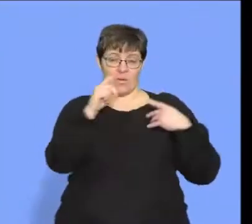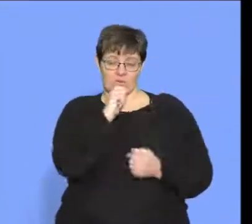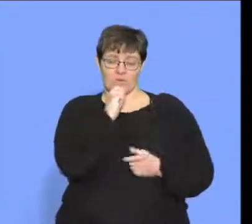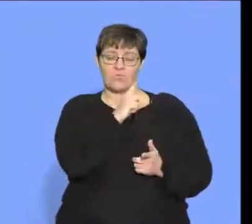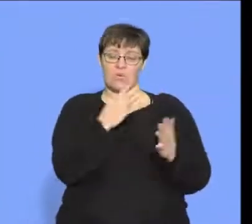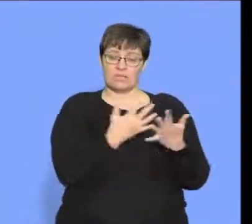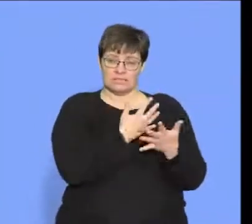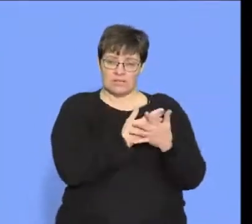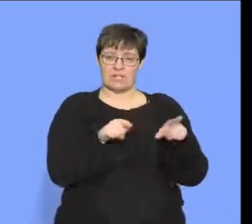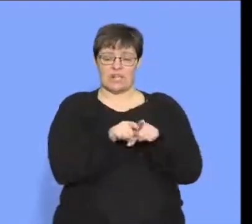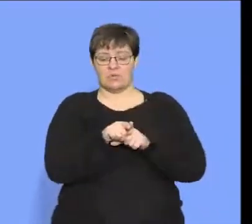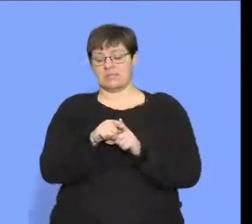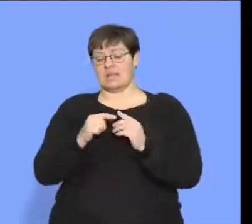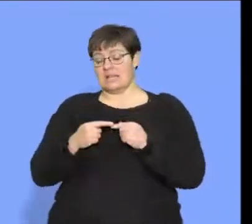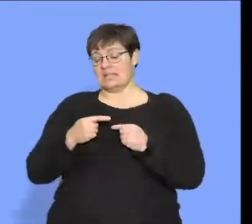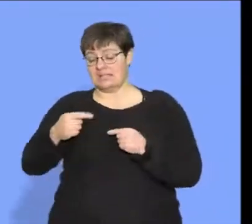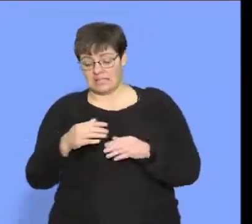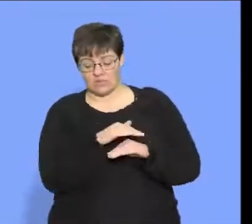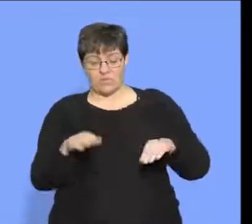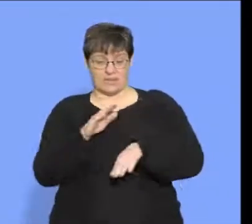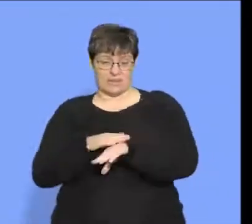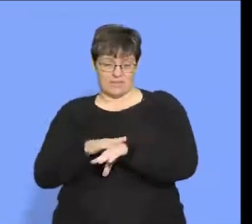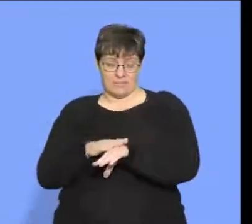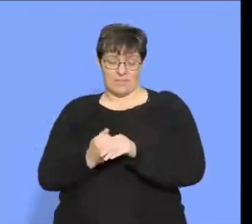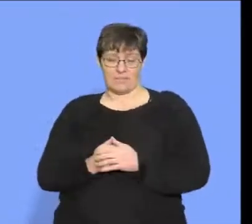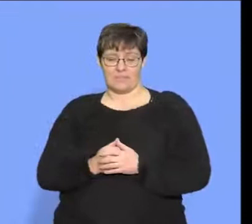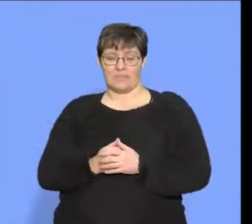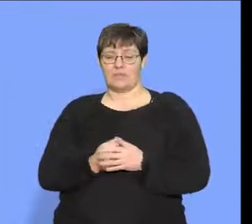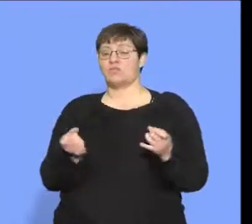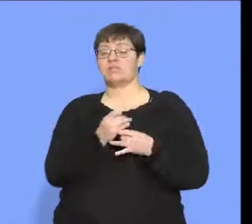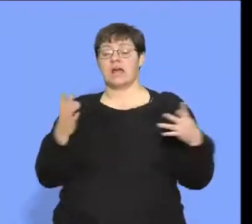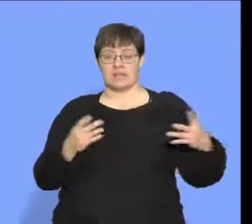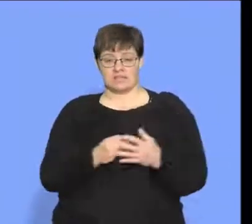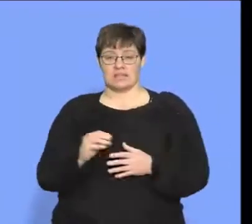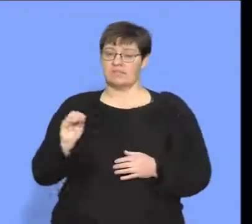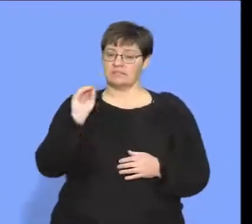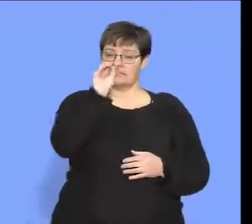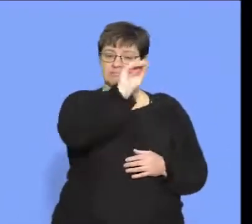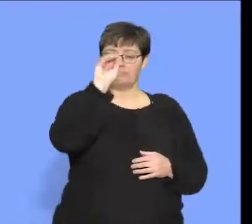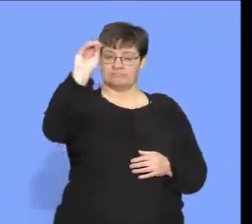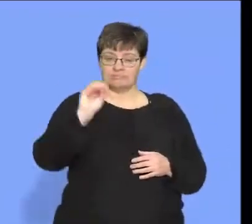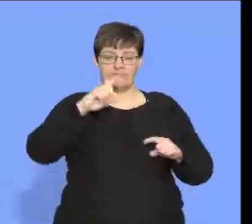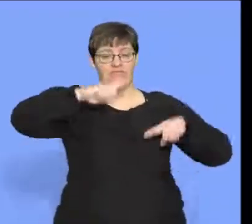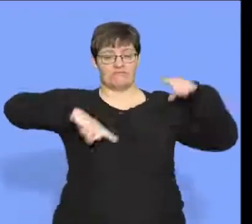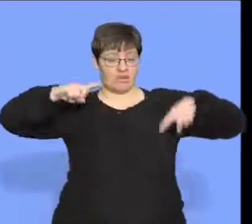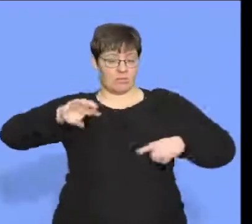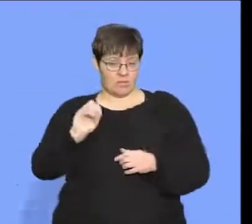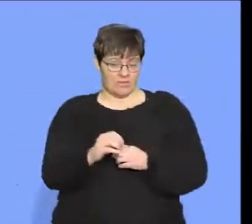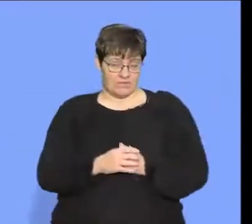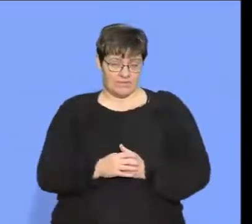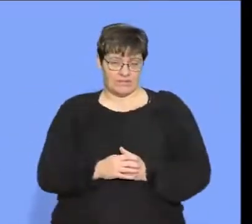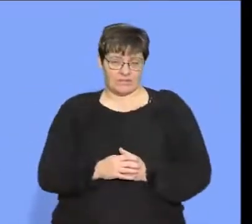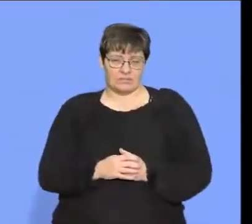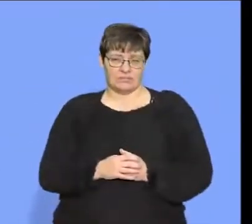formula. We know that speed is equal to distance over time. So to begin, we need to fill in the variables